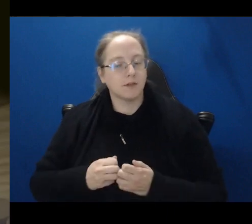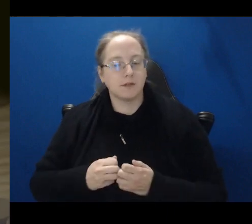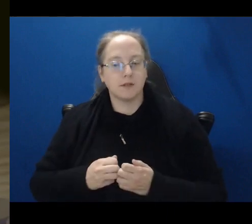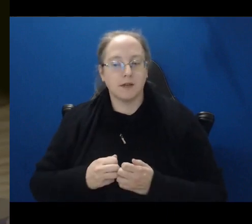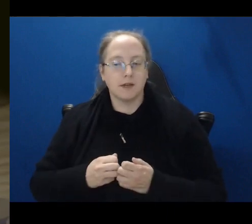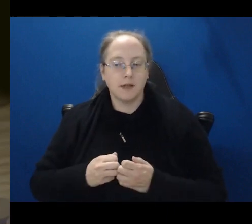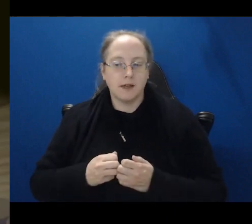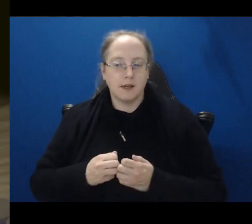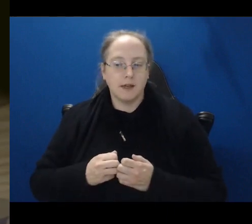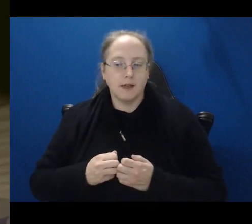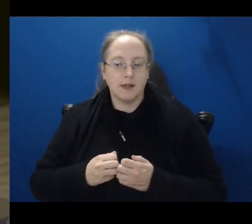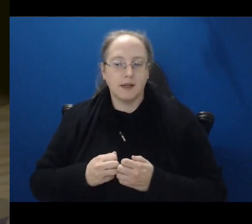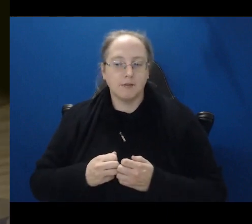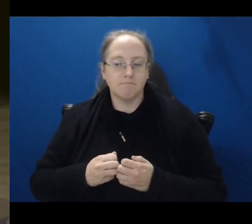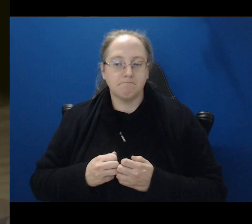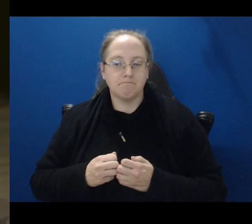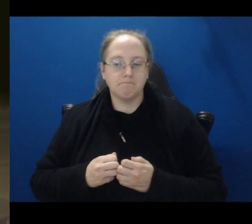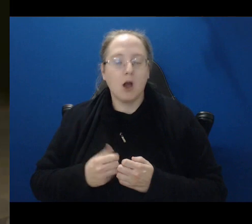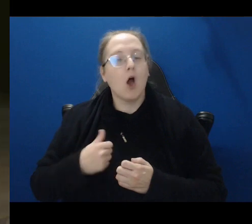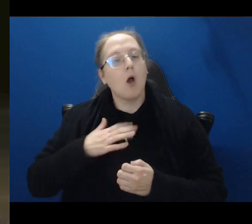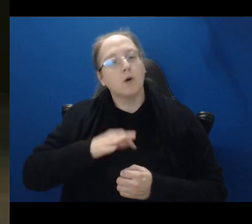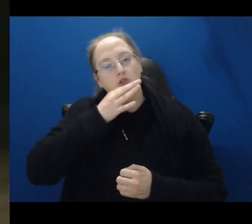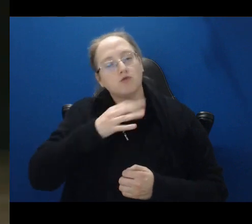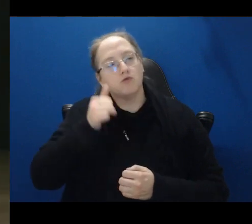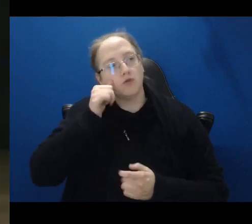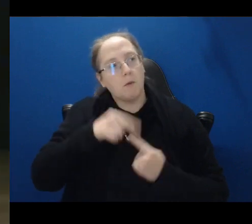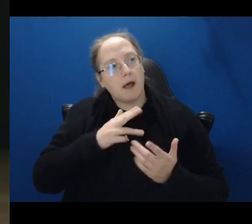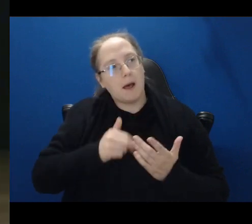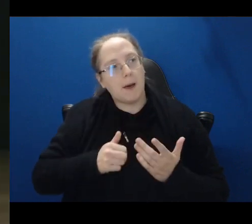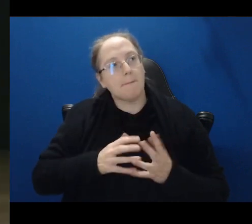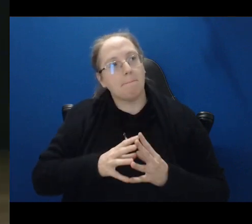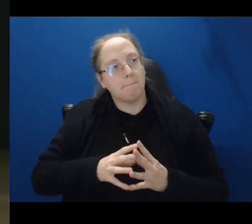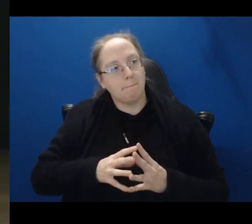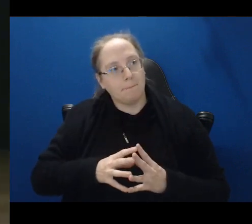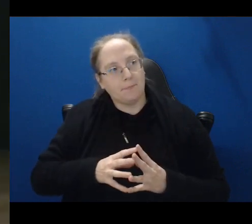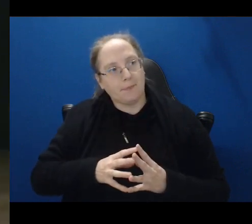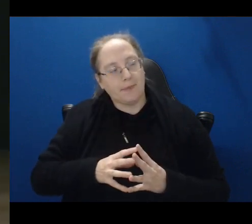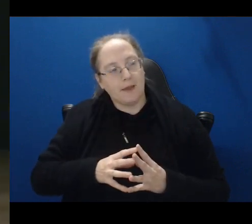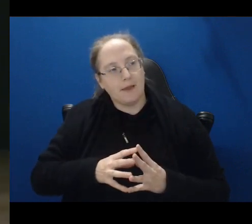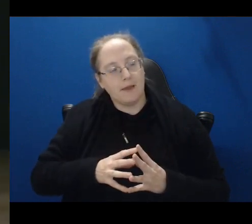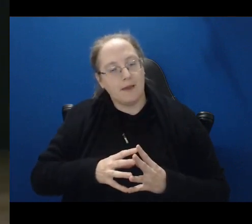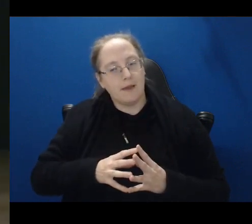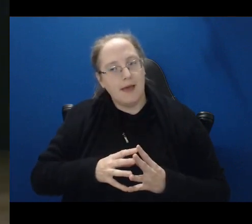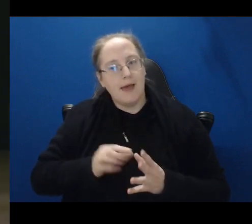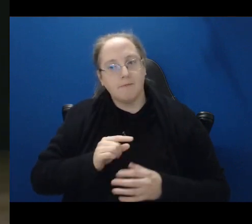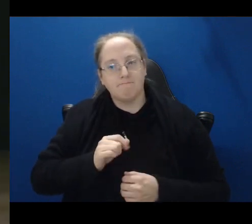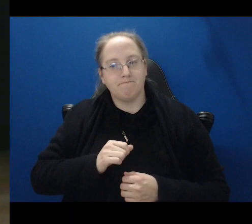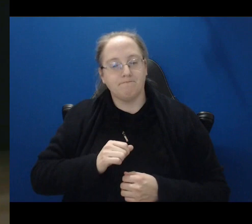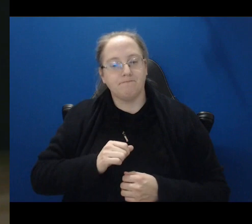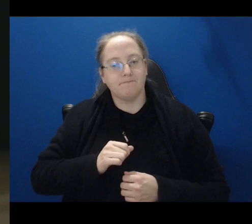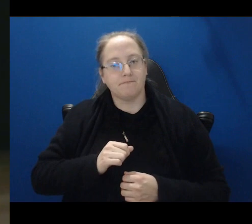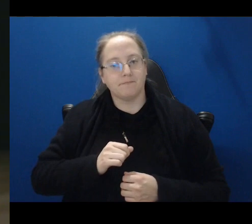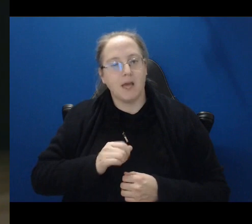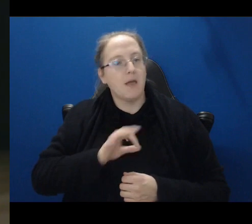I'd like children to know about art, that it's that they don't have to. There's no right